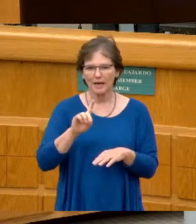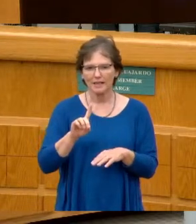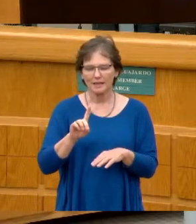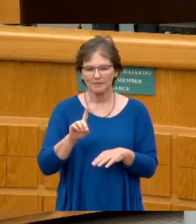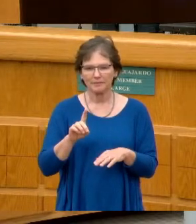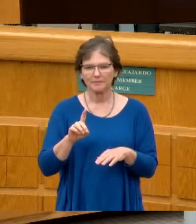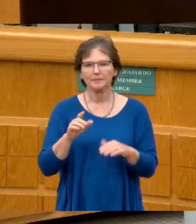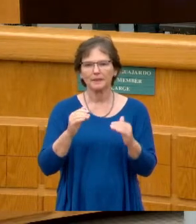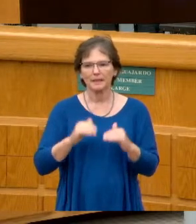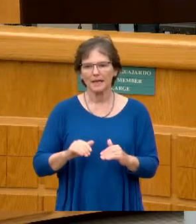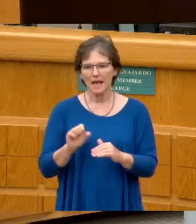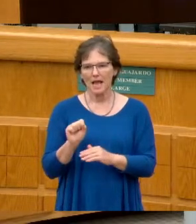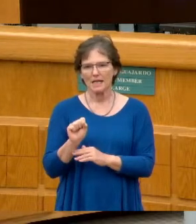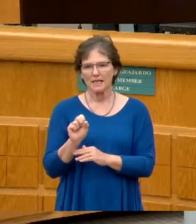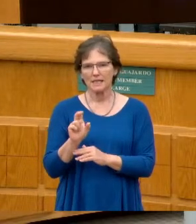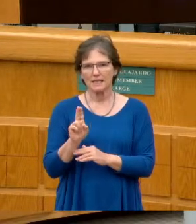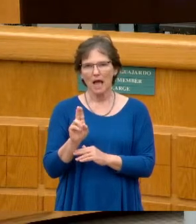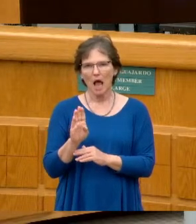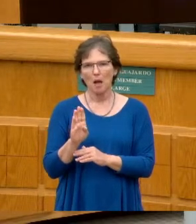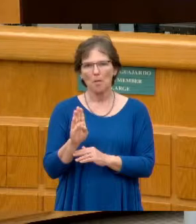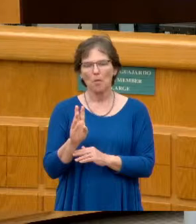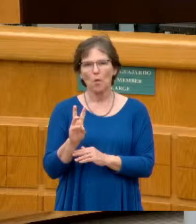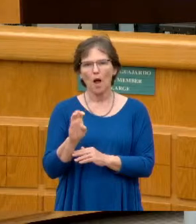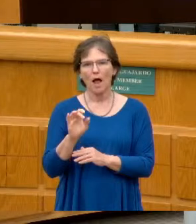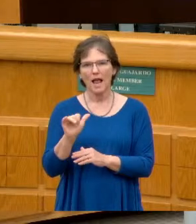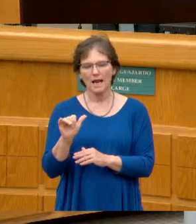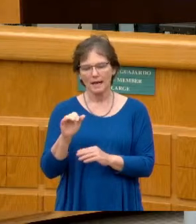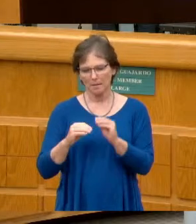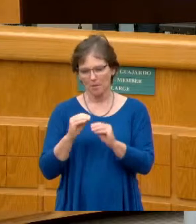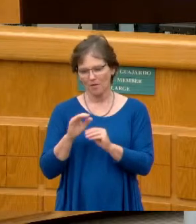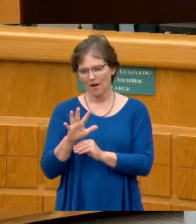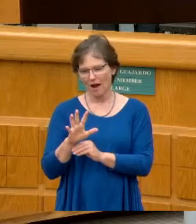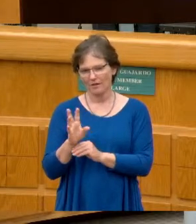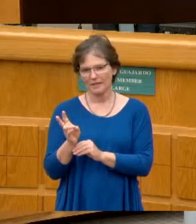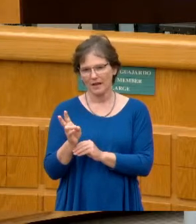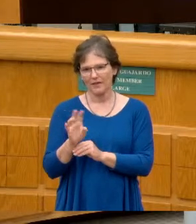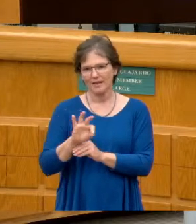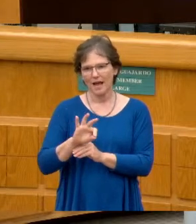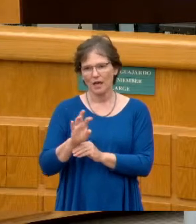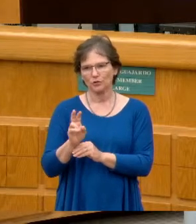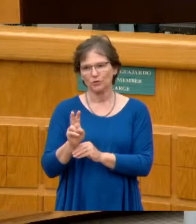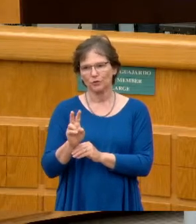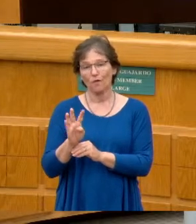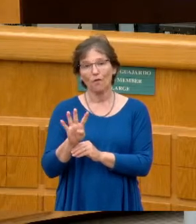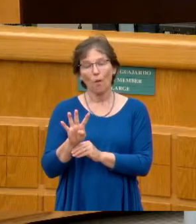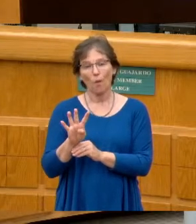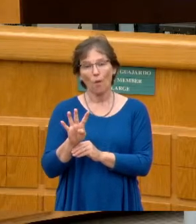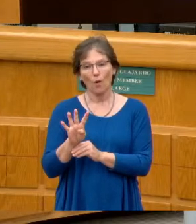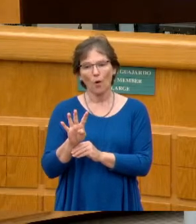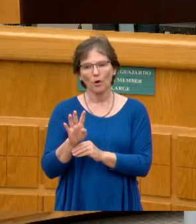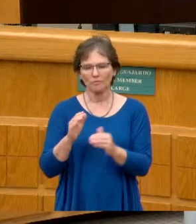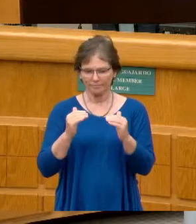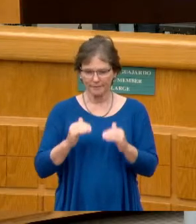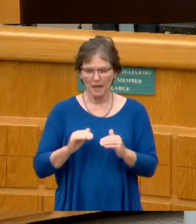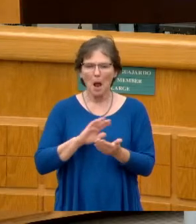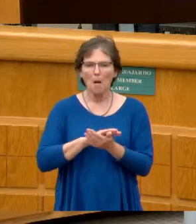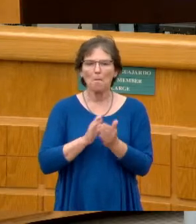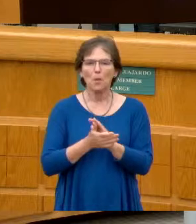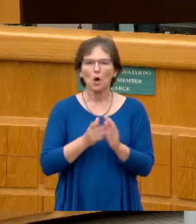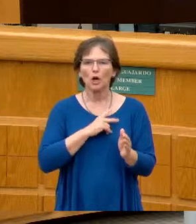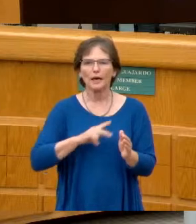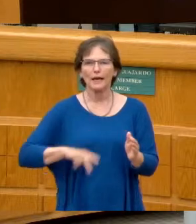Whataburger 787 on Weber. Taqueria Los Altos de la Jalisco on